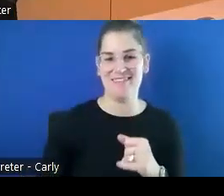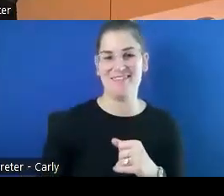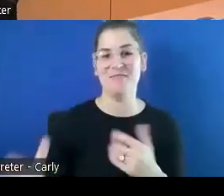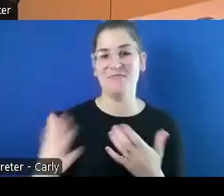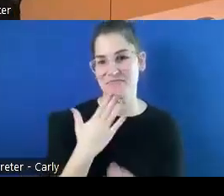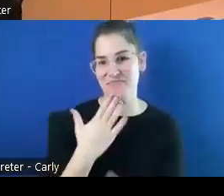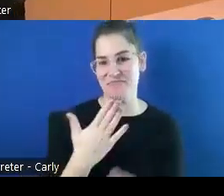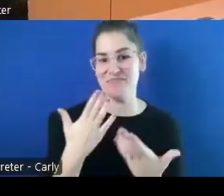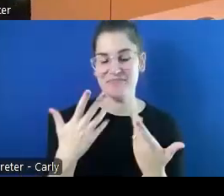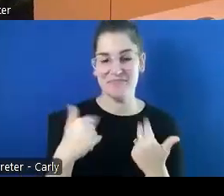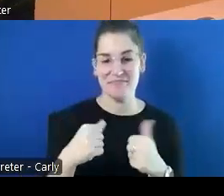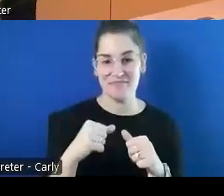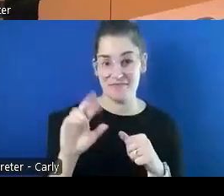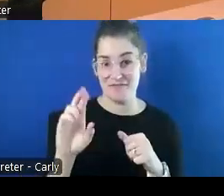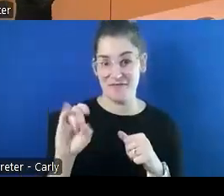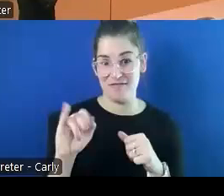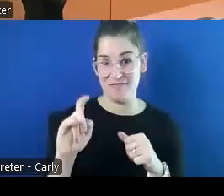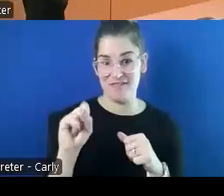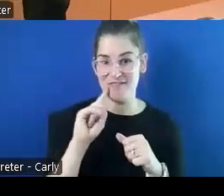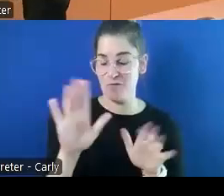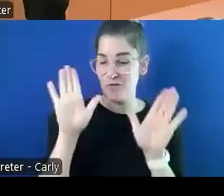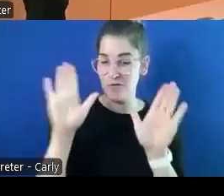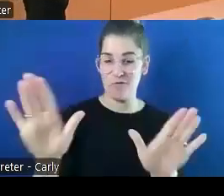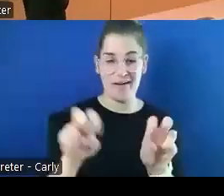for a really great panel.